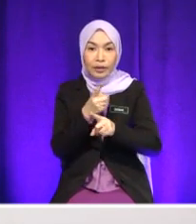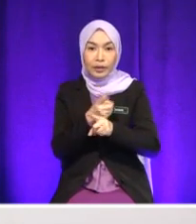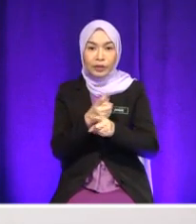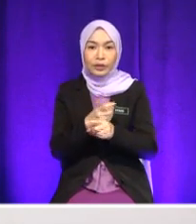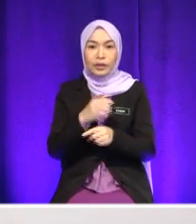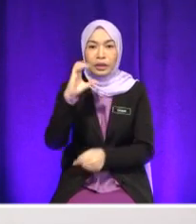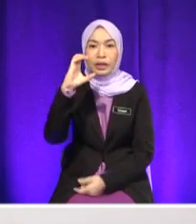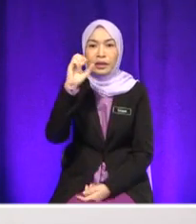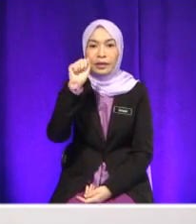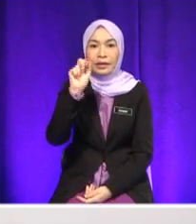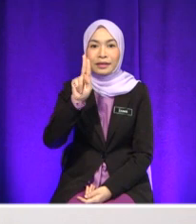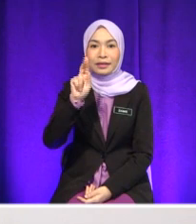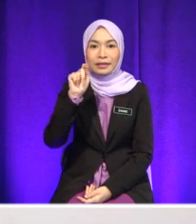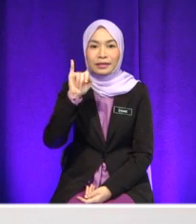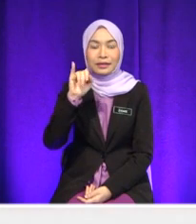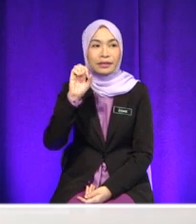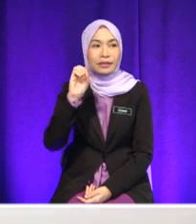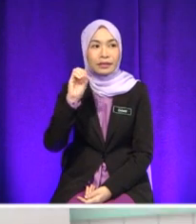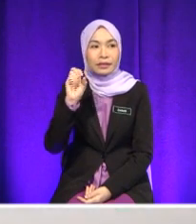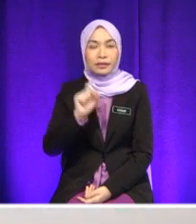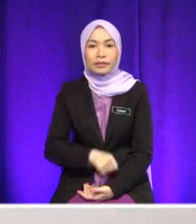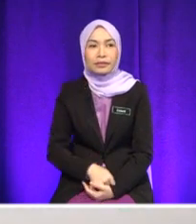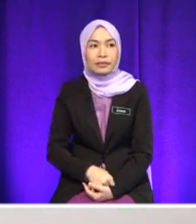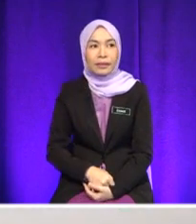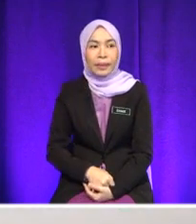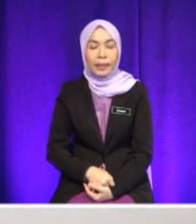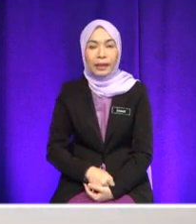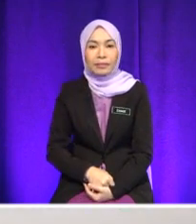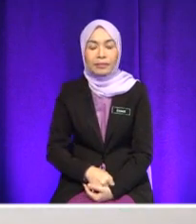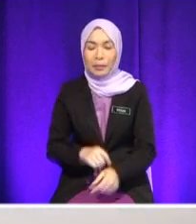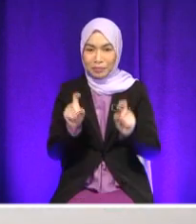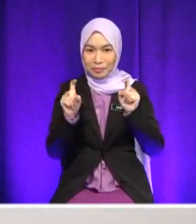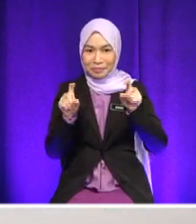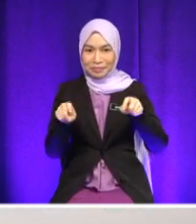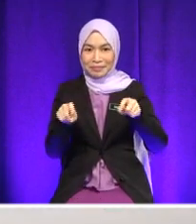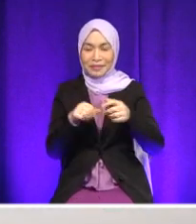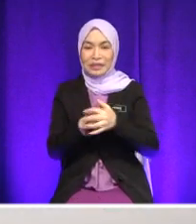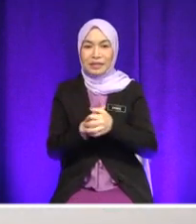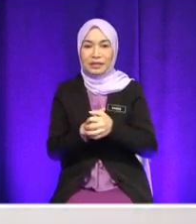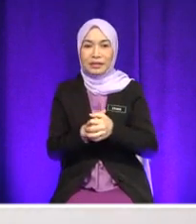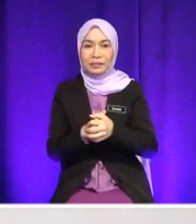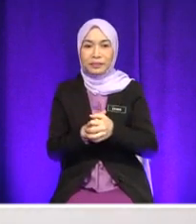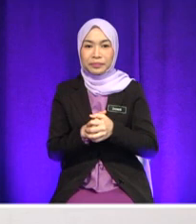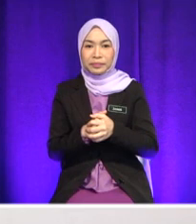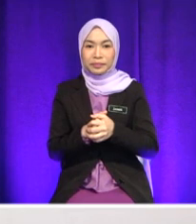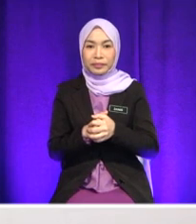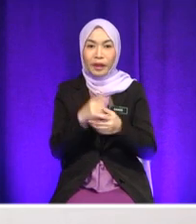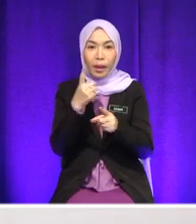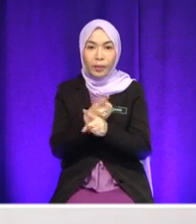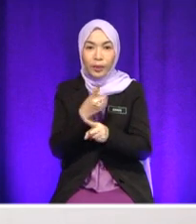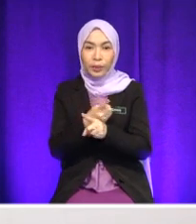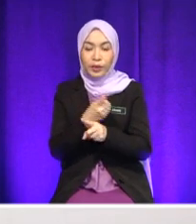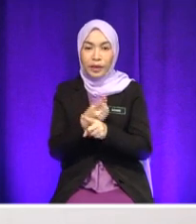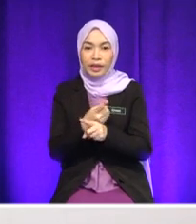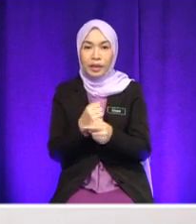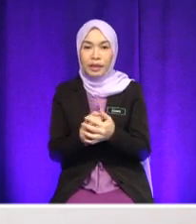an effective way to come to a conclusion with so many great minds as many hands make light work. And this is also a remembering